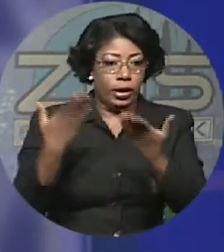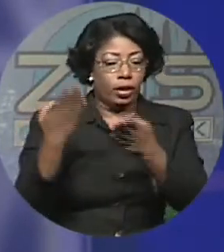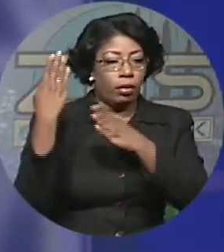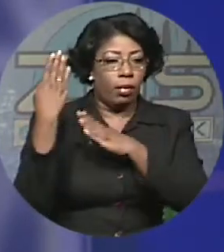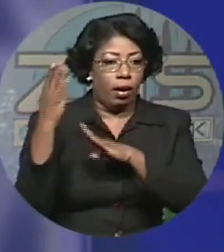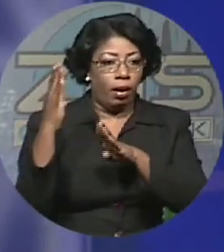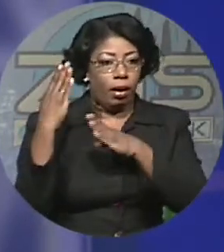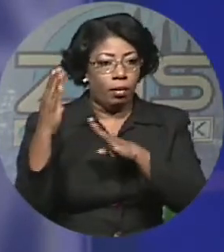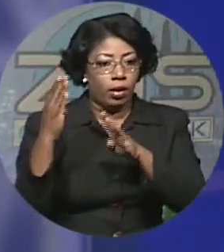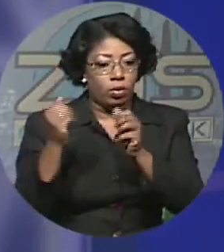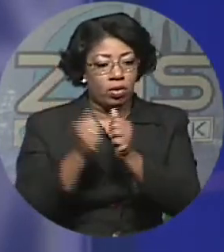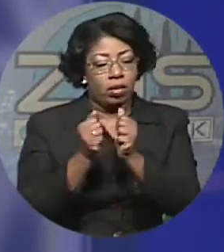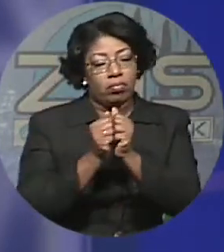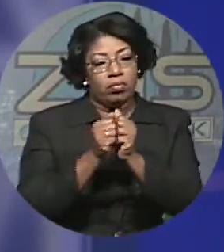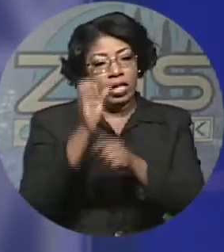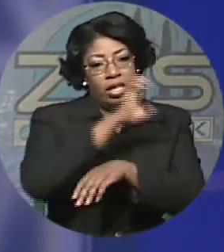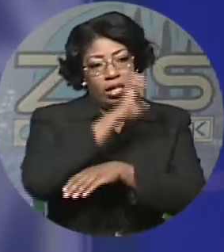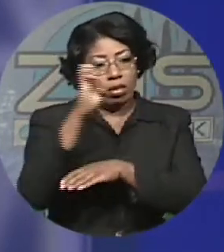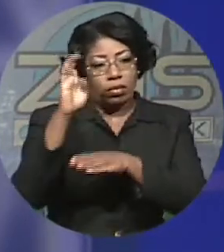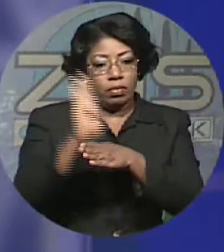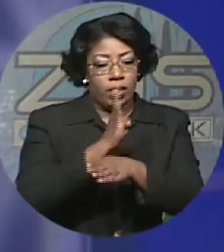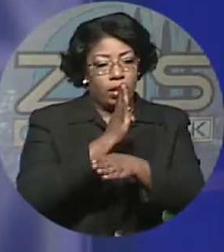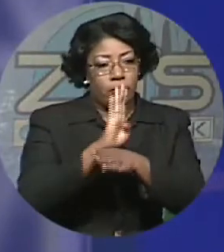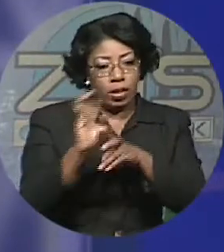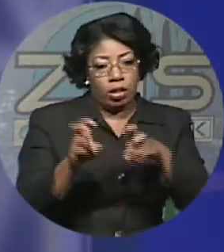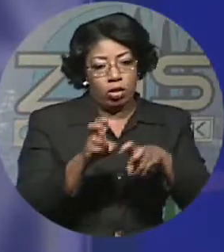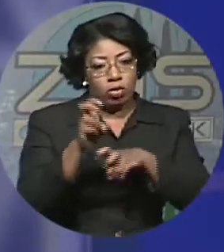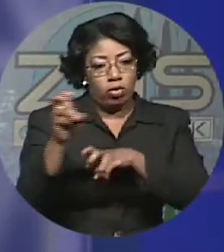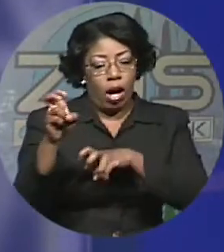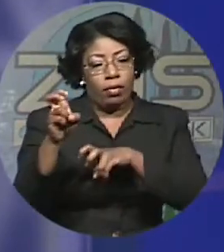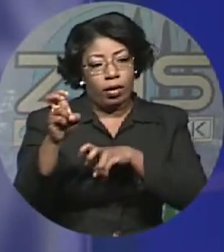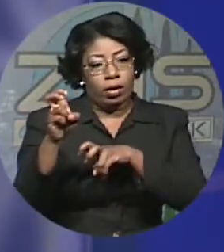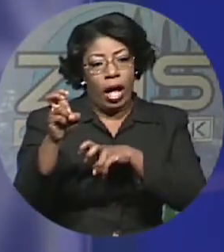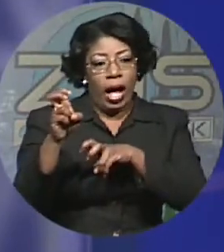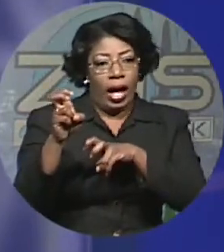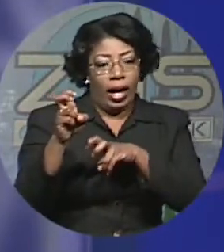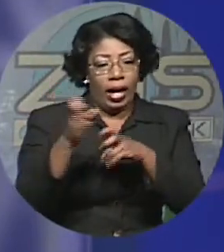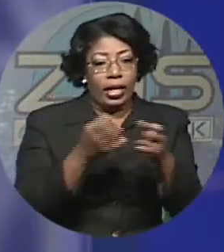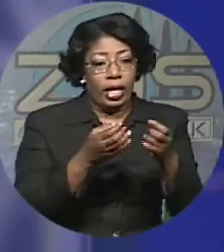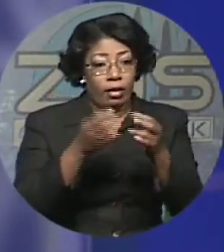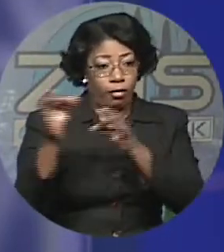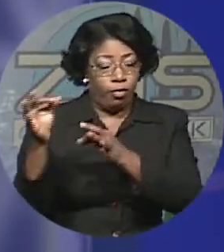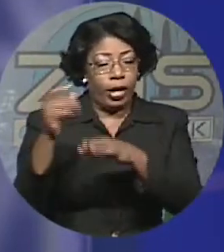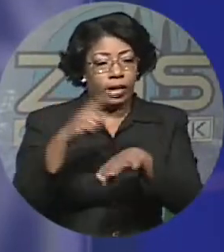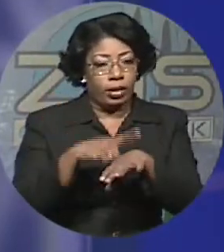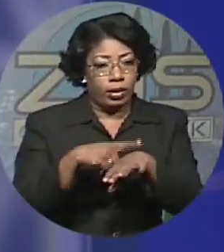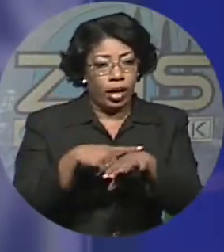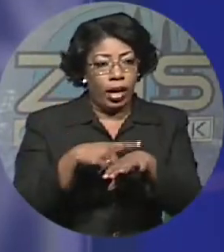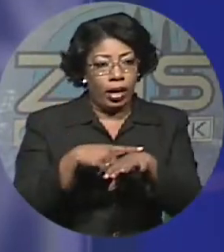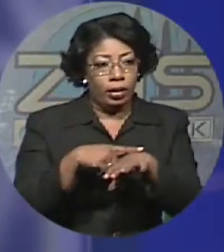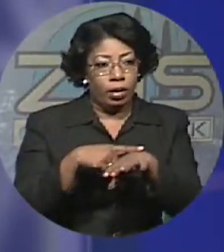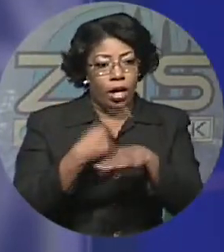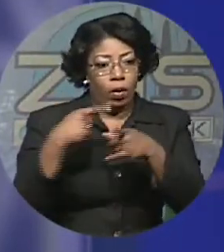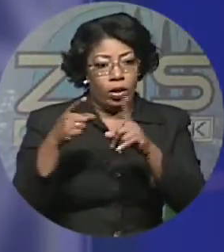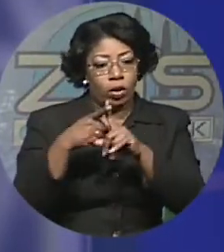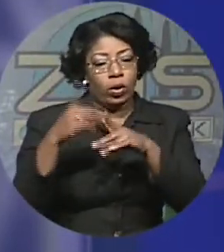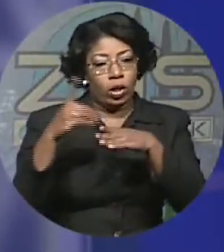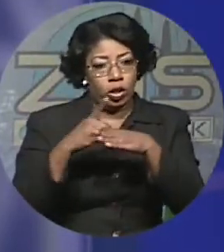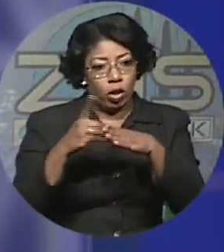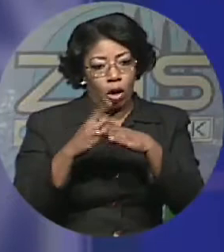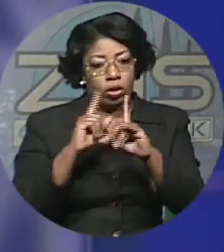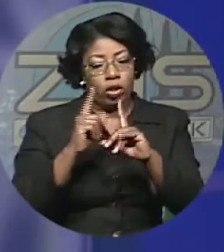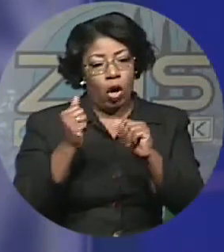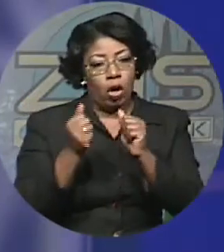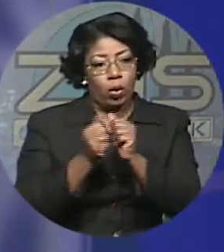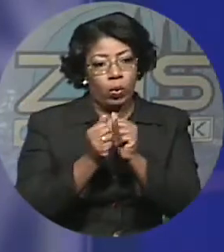Bahamas, and with this Easter being one of the busiest travel and freight periods for operators, Cleopatra Murphy went to the Potter's Key dock and spoke with